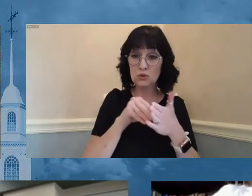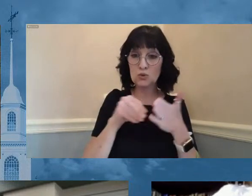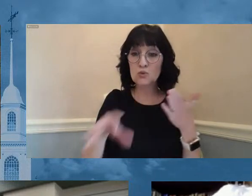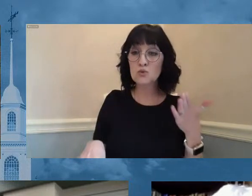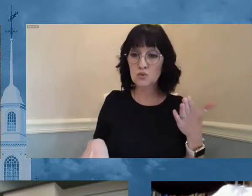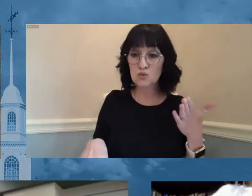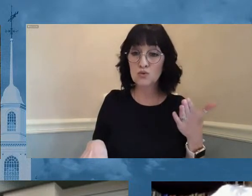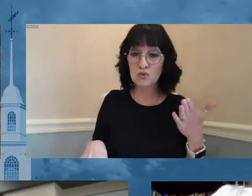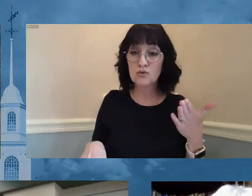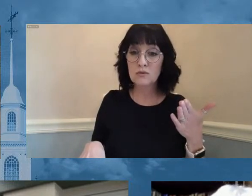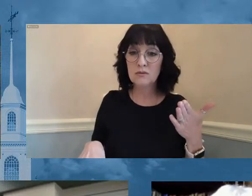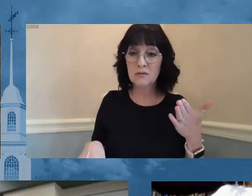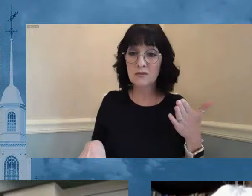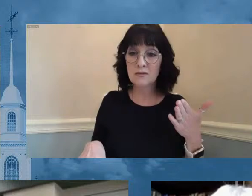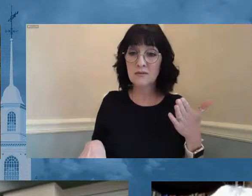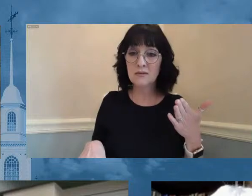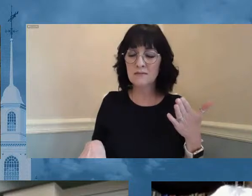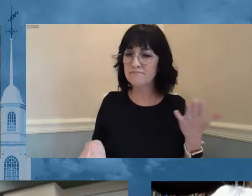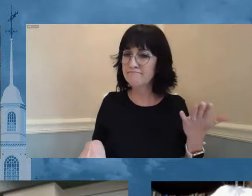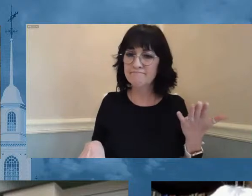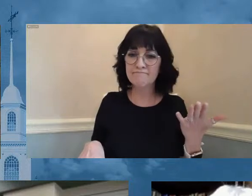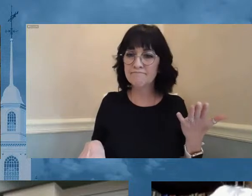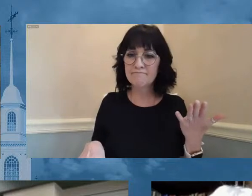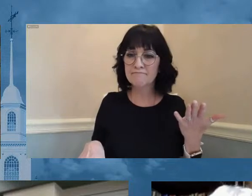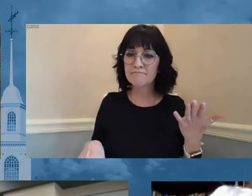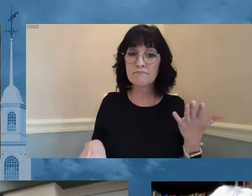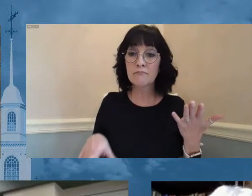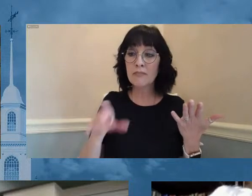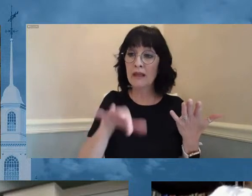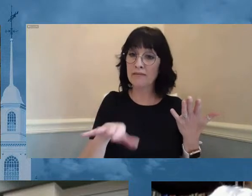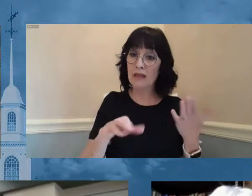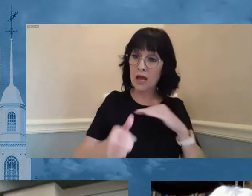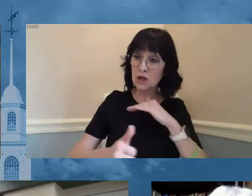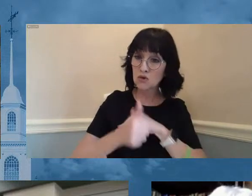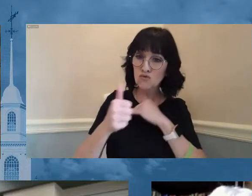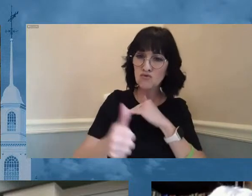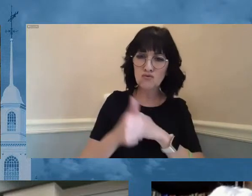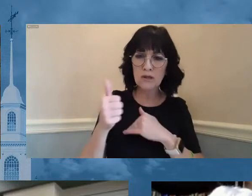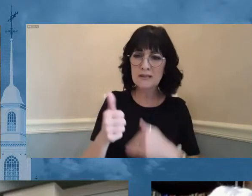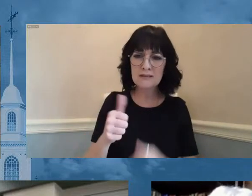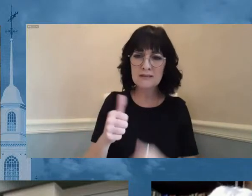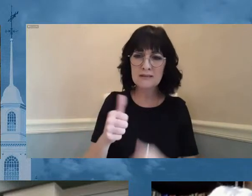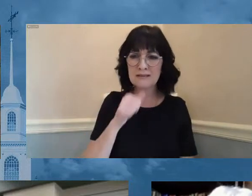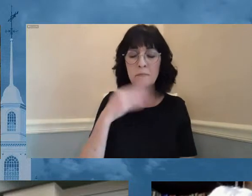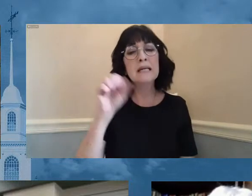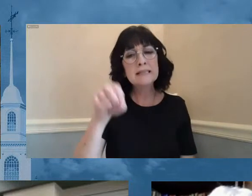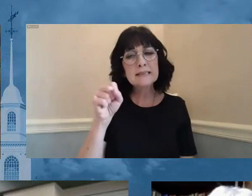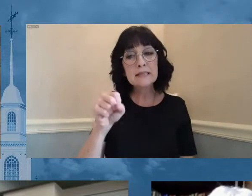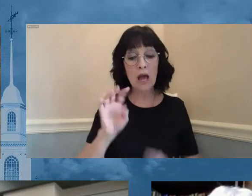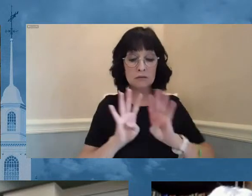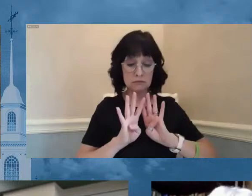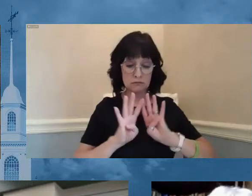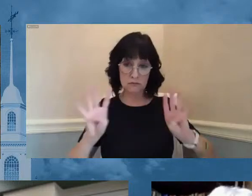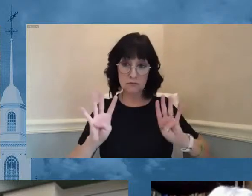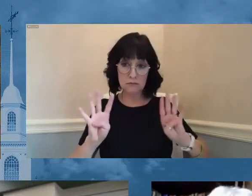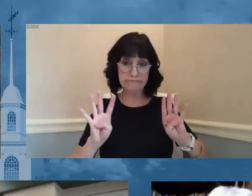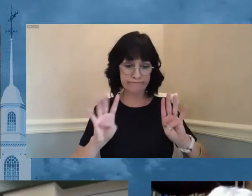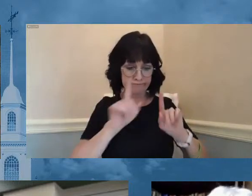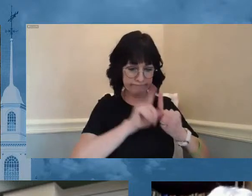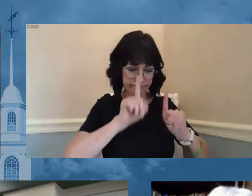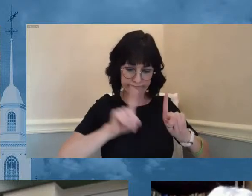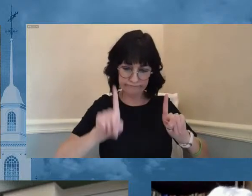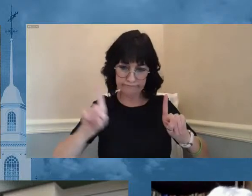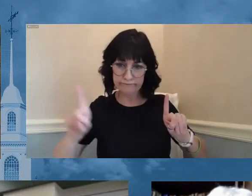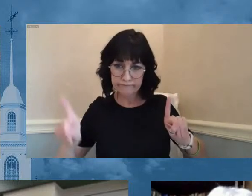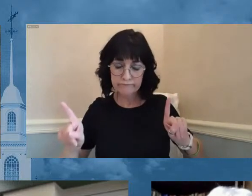sports, it's just very, very limited. And so although on the sidelines they cluster, certainly, in buses,